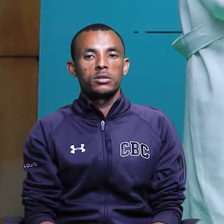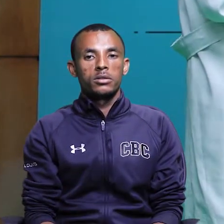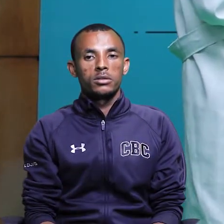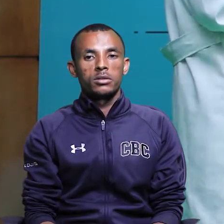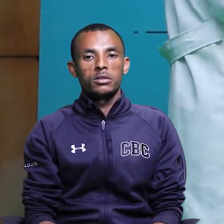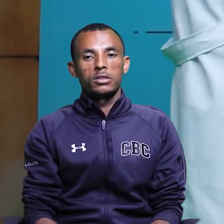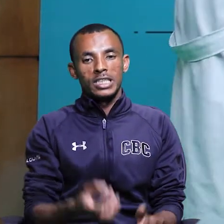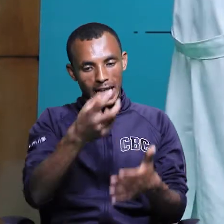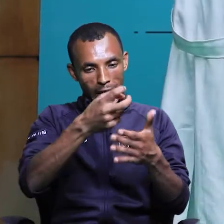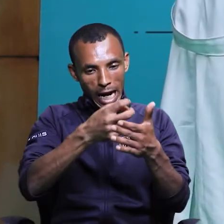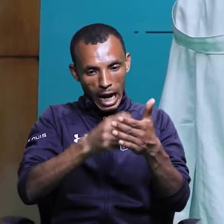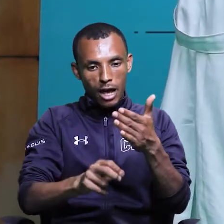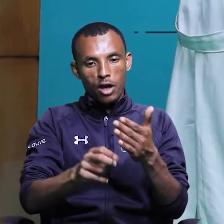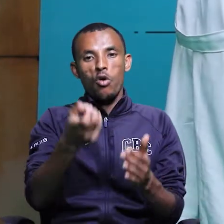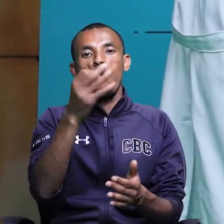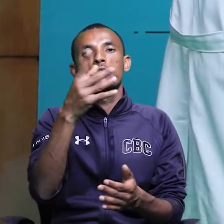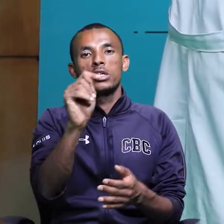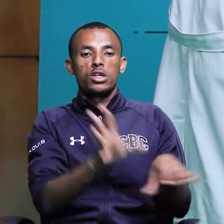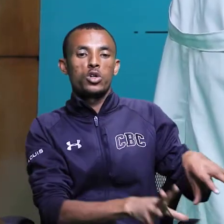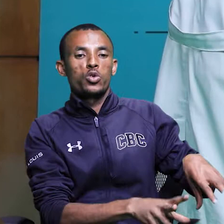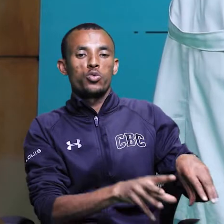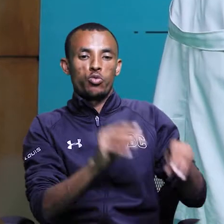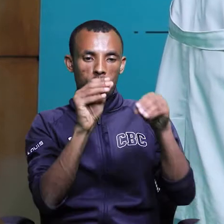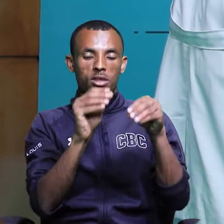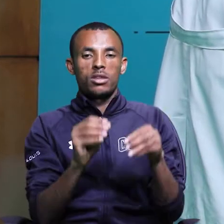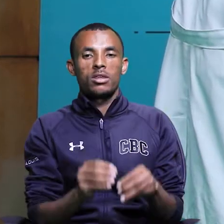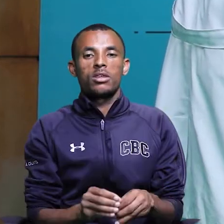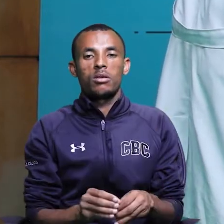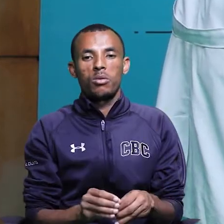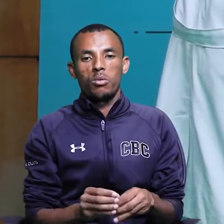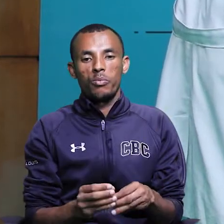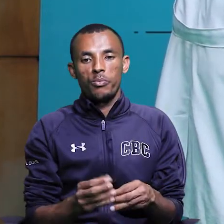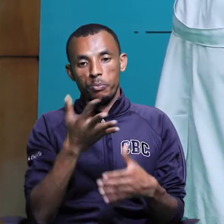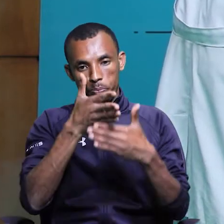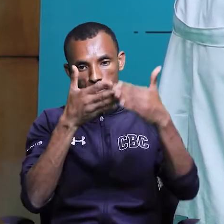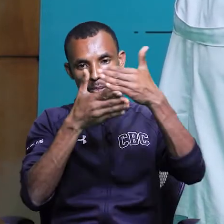Rank of the students have also quantitative.